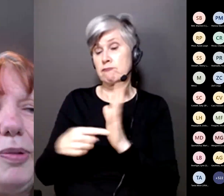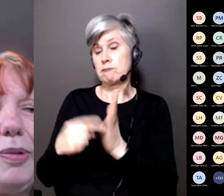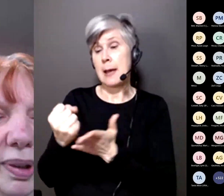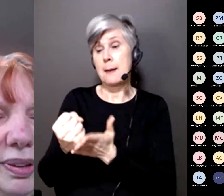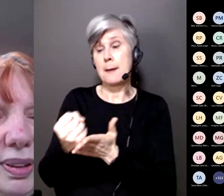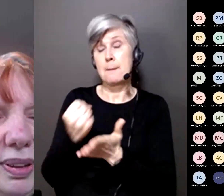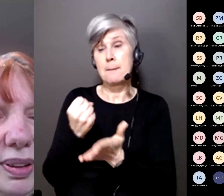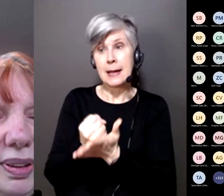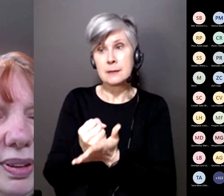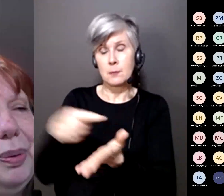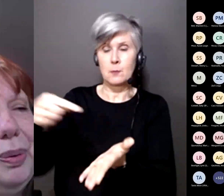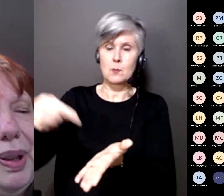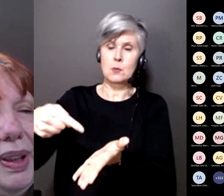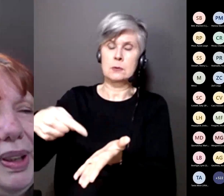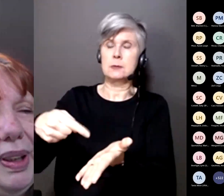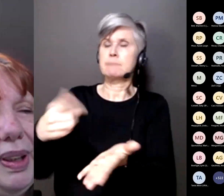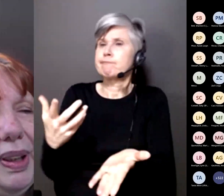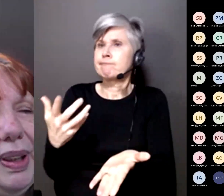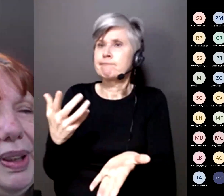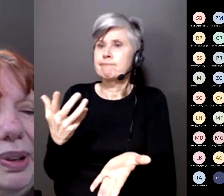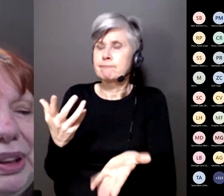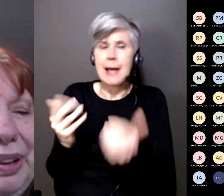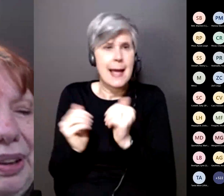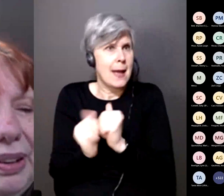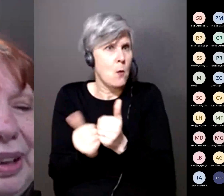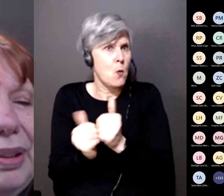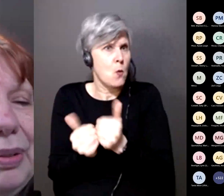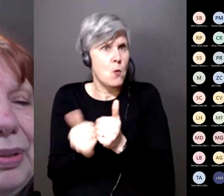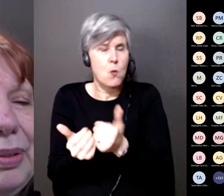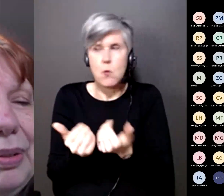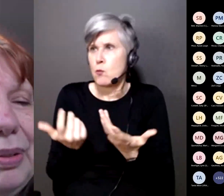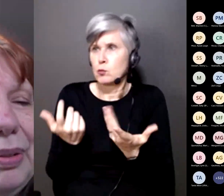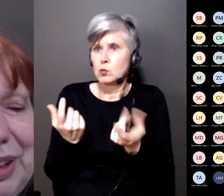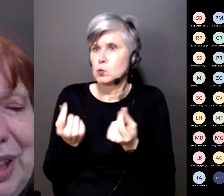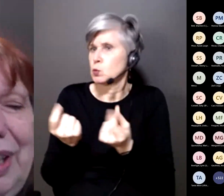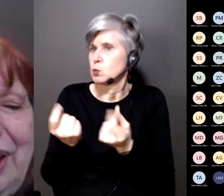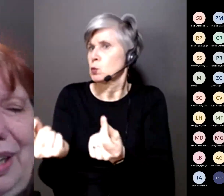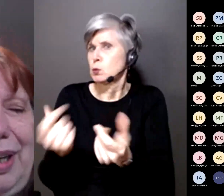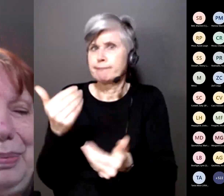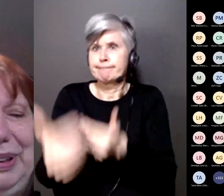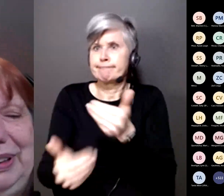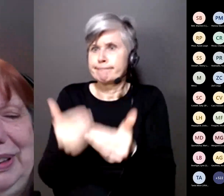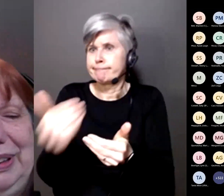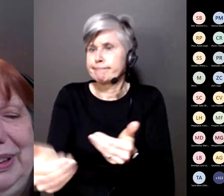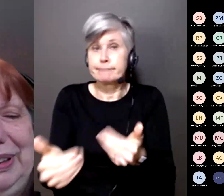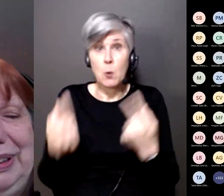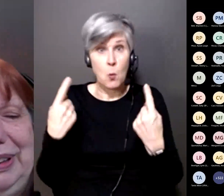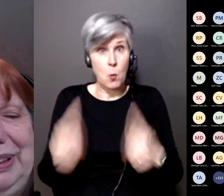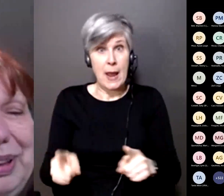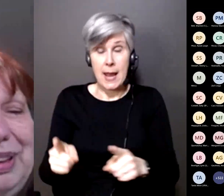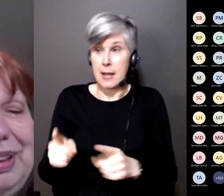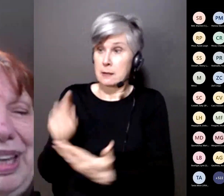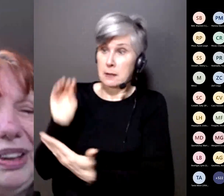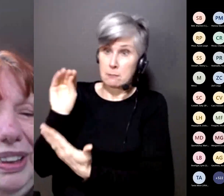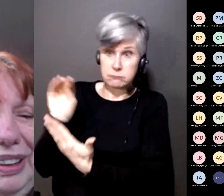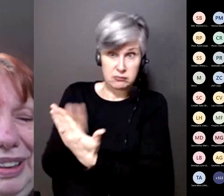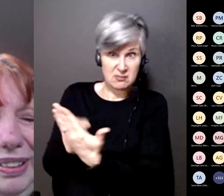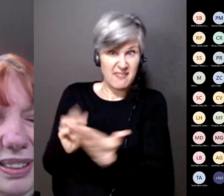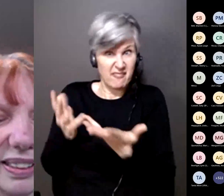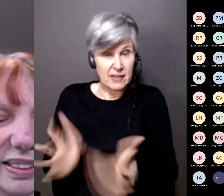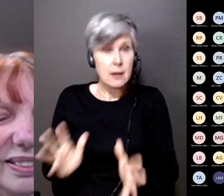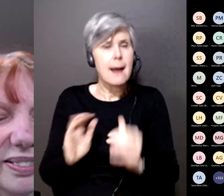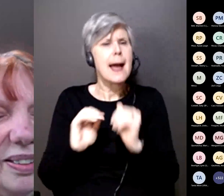passport agreement, what do we do with it? How do we share it? And for that, I am pleased to welcome